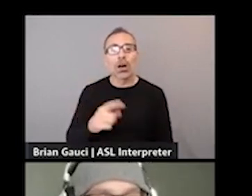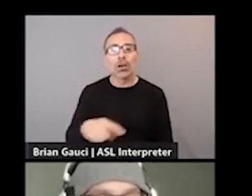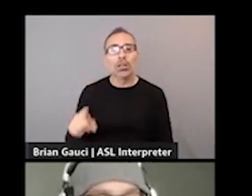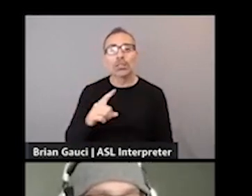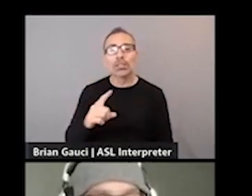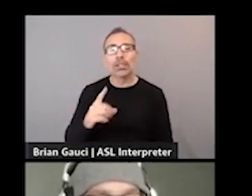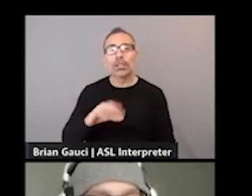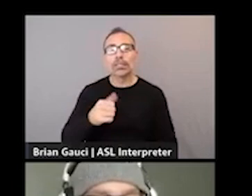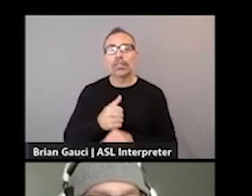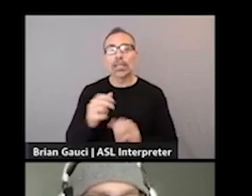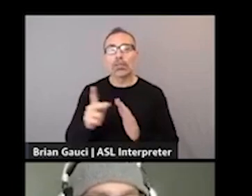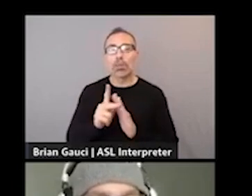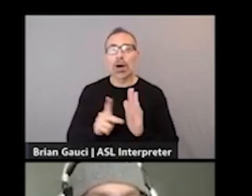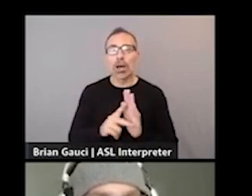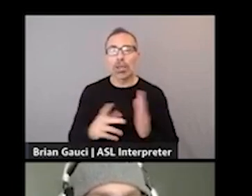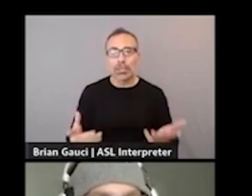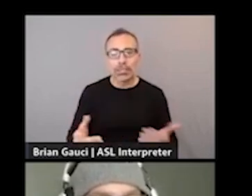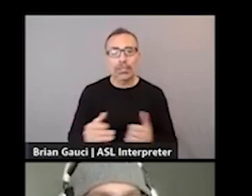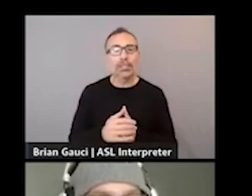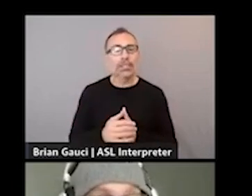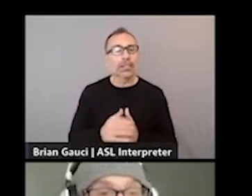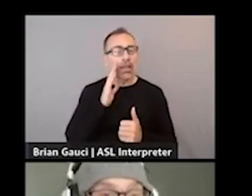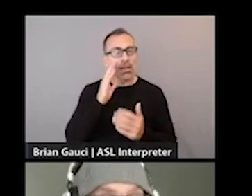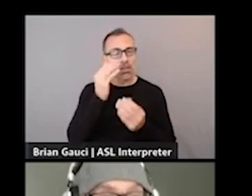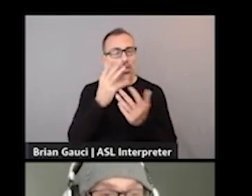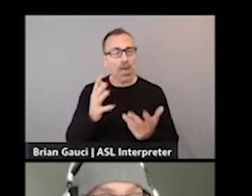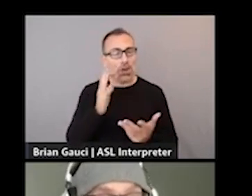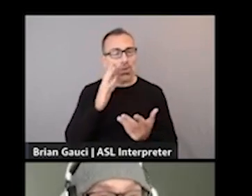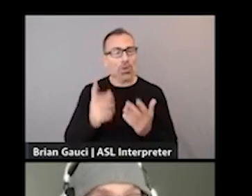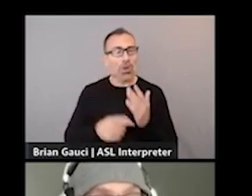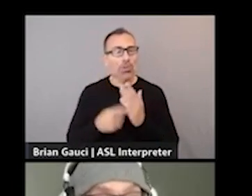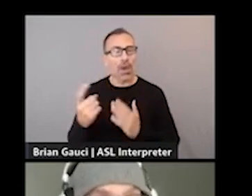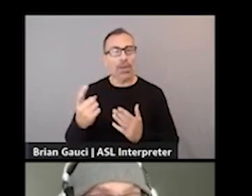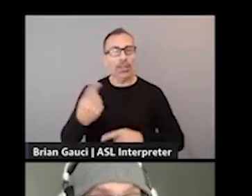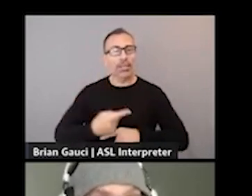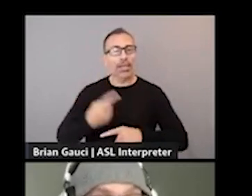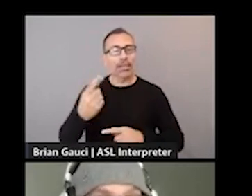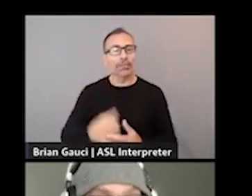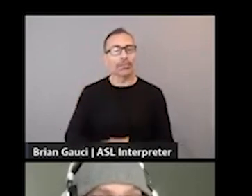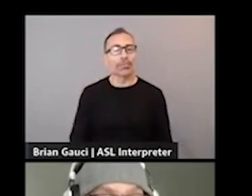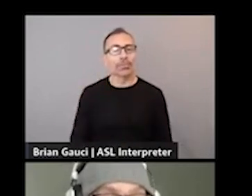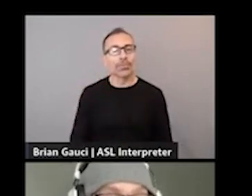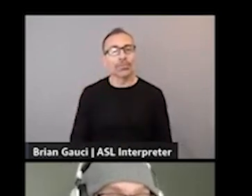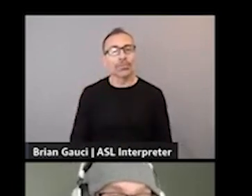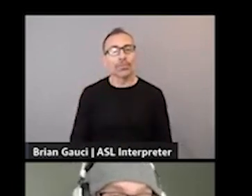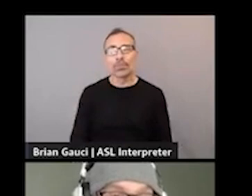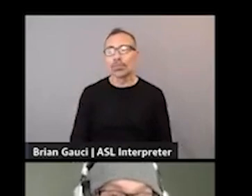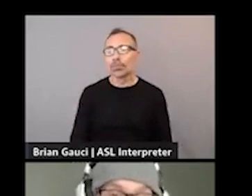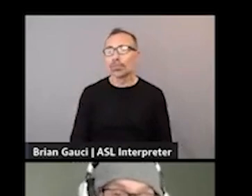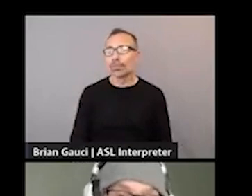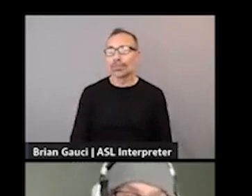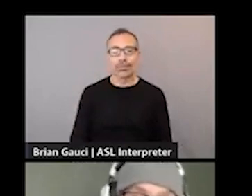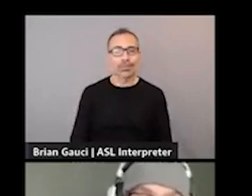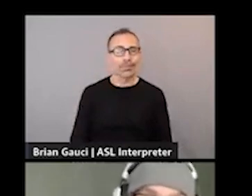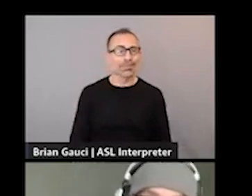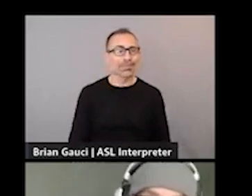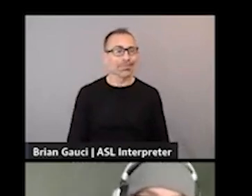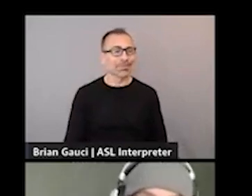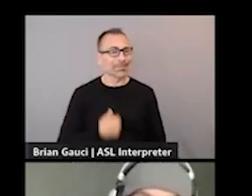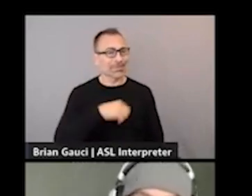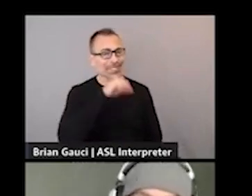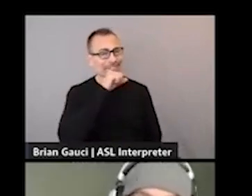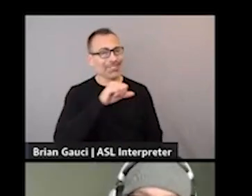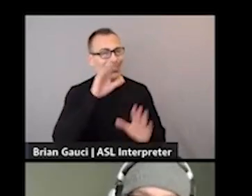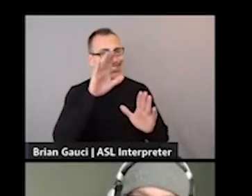retention policy, and the data will be automatically rotated or deleted. Yeah. I love it. That's great.